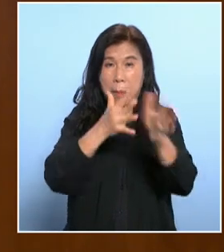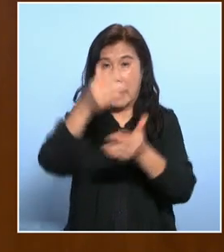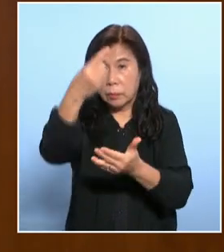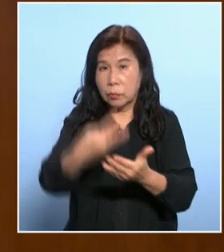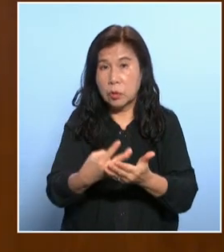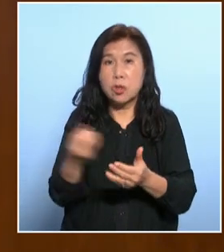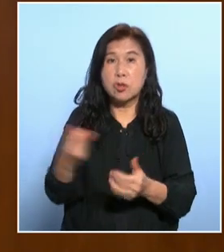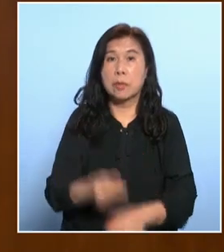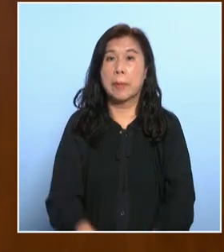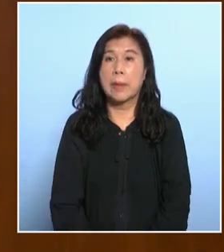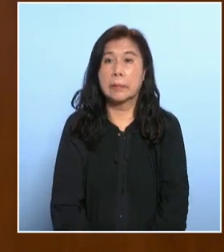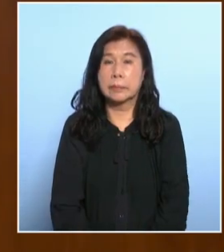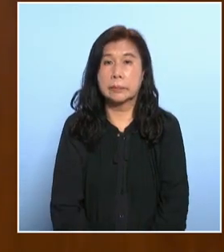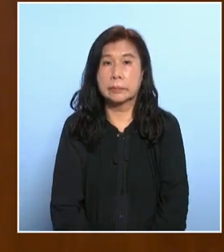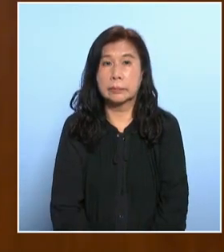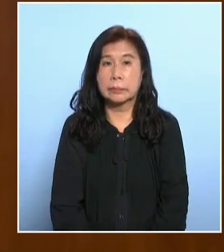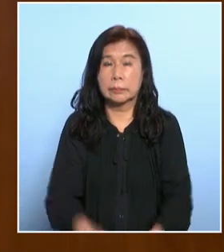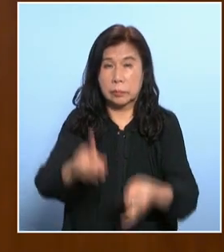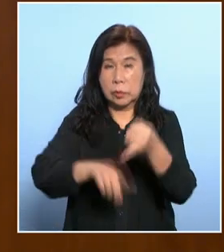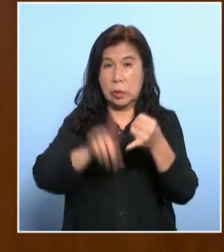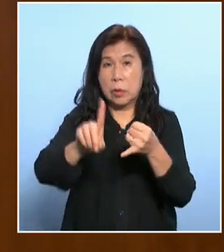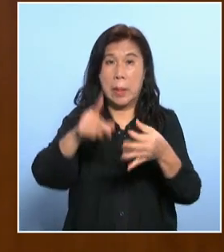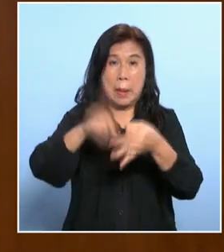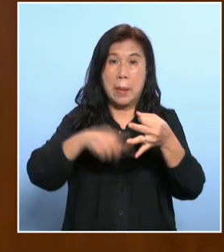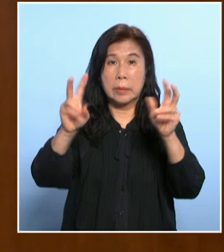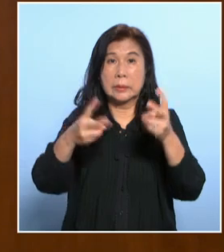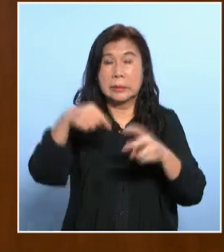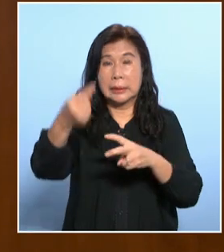raise these points when we are meeting with the government officials.